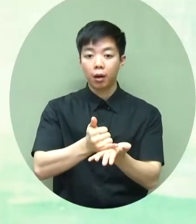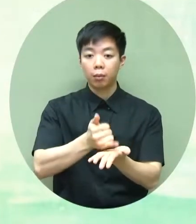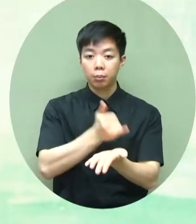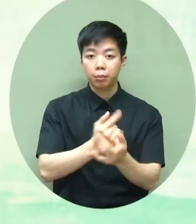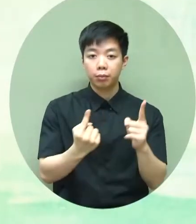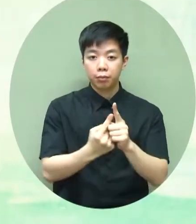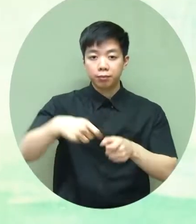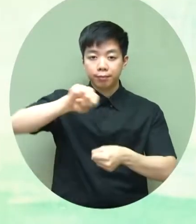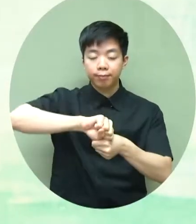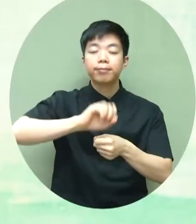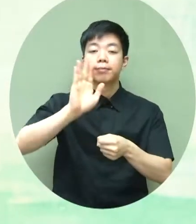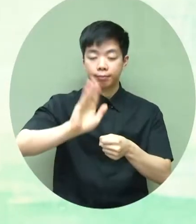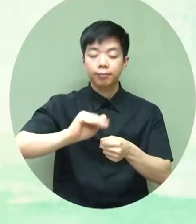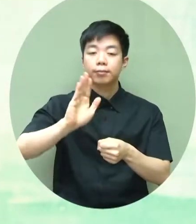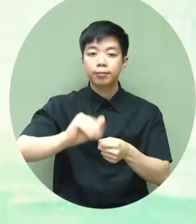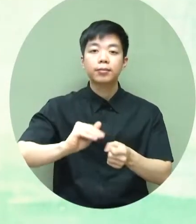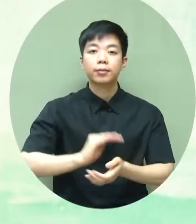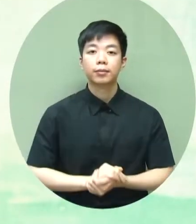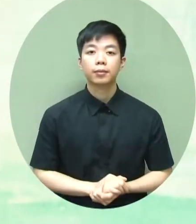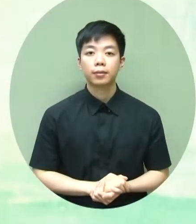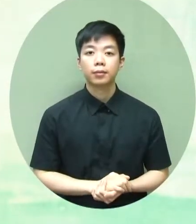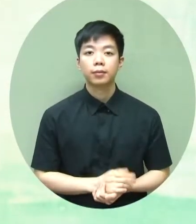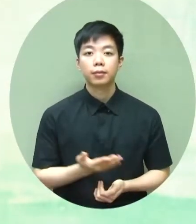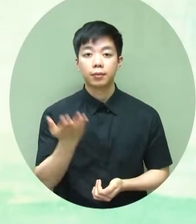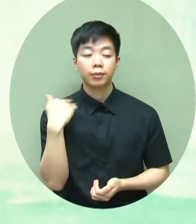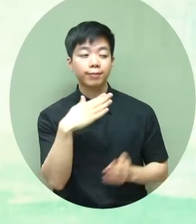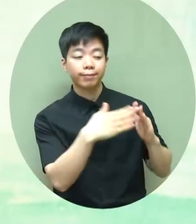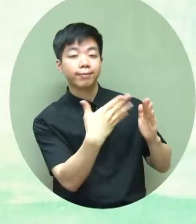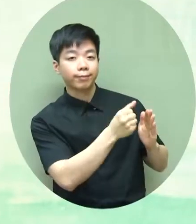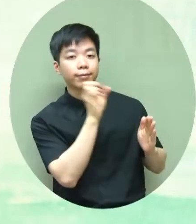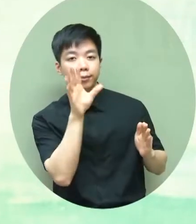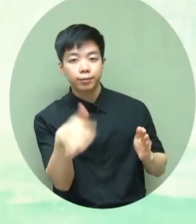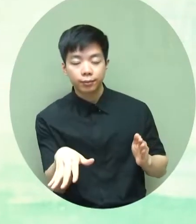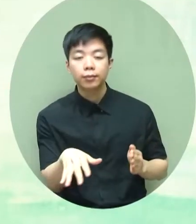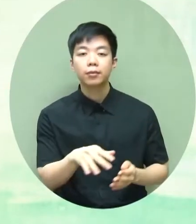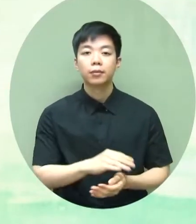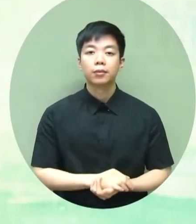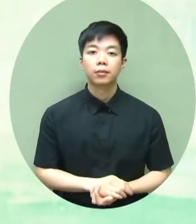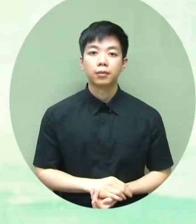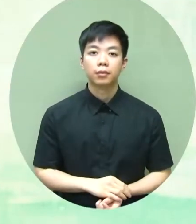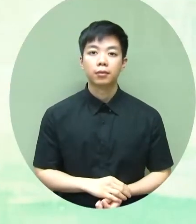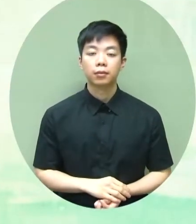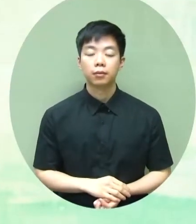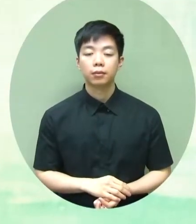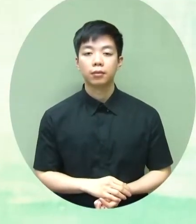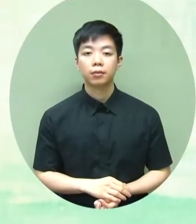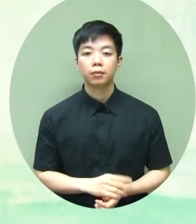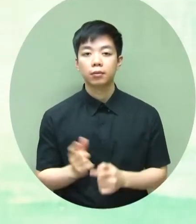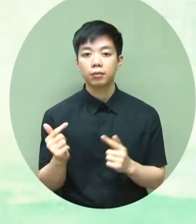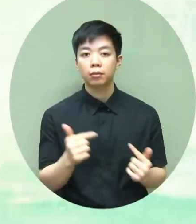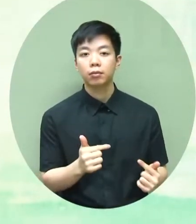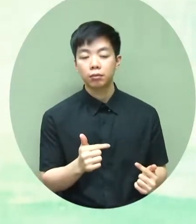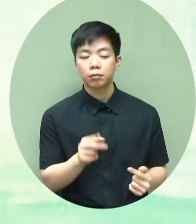the overall capacity, passenger capacity, can be enhanced. Just now, the Secretary said that we will pay